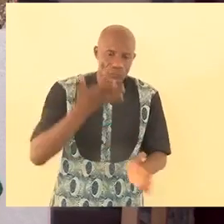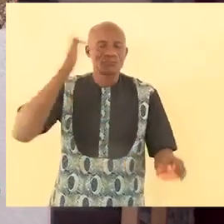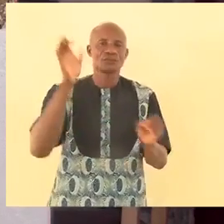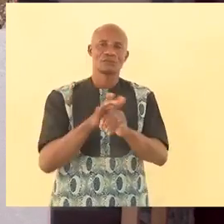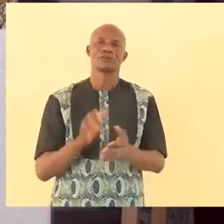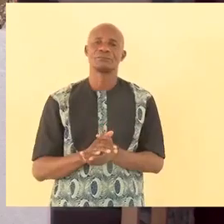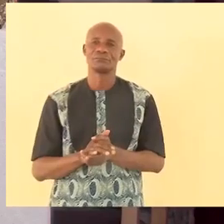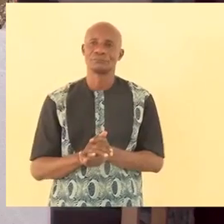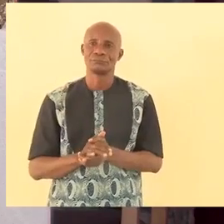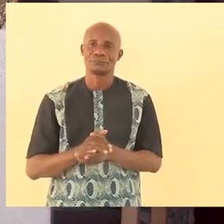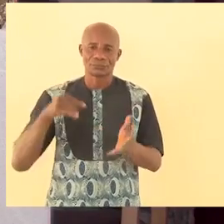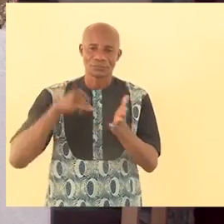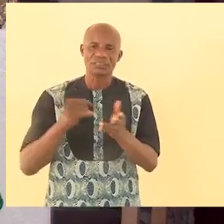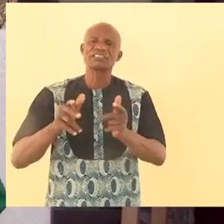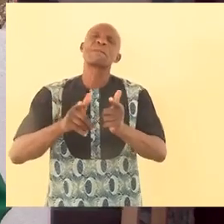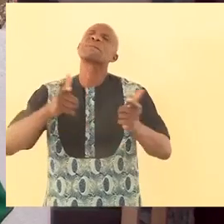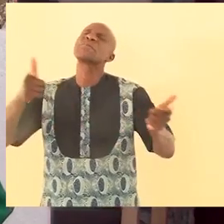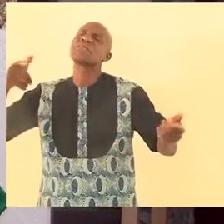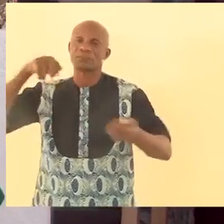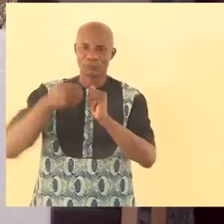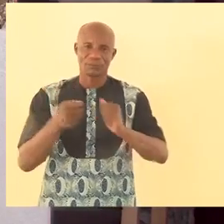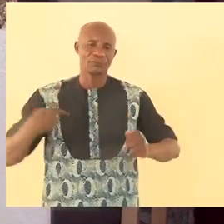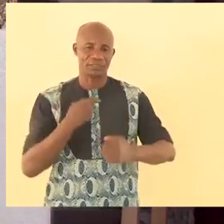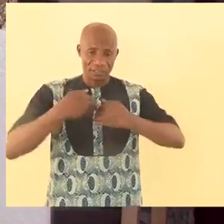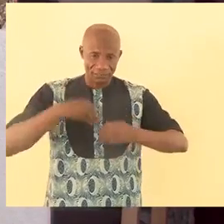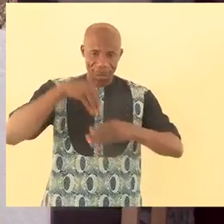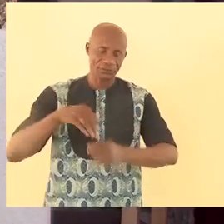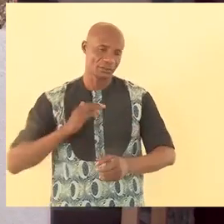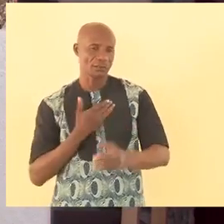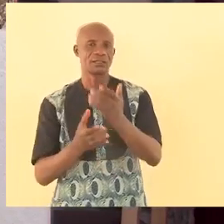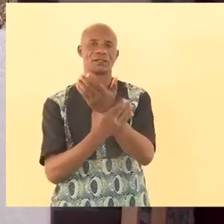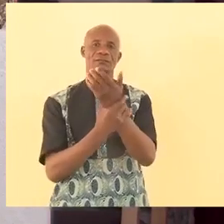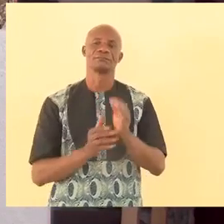values? So it's a big problem that we have on our hands.